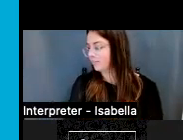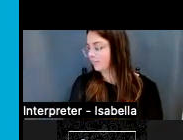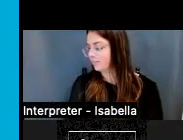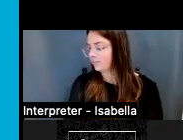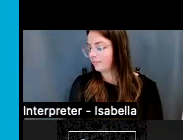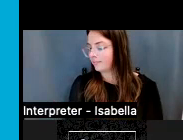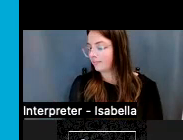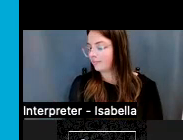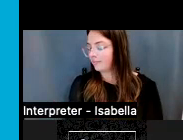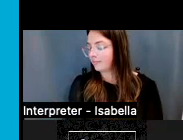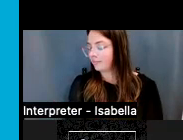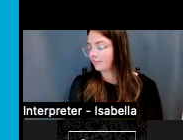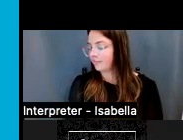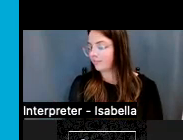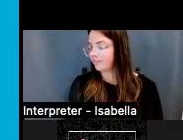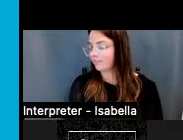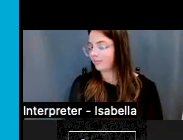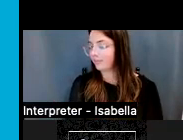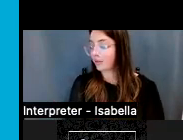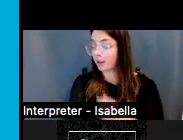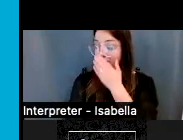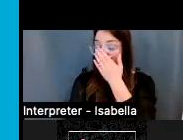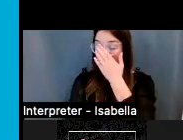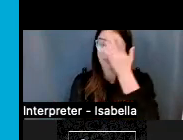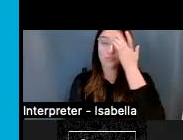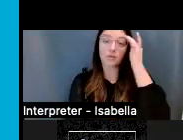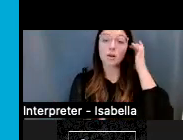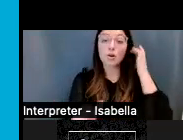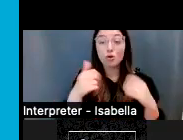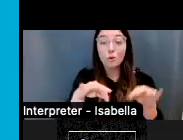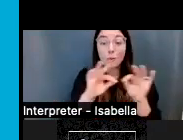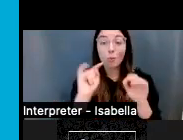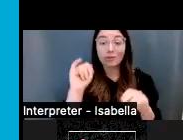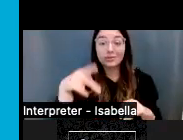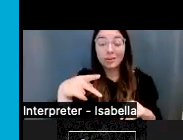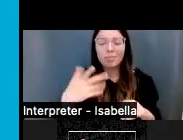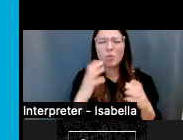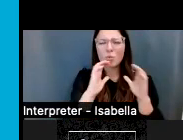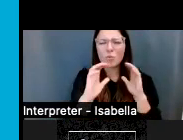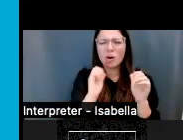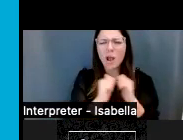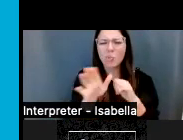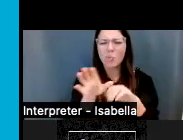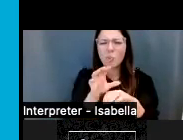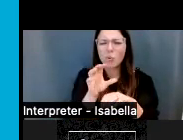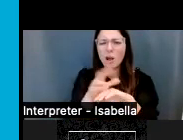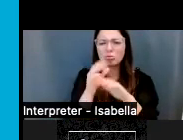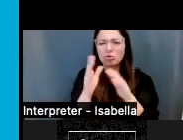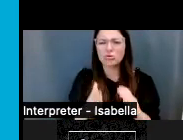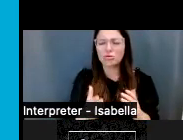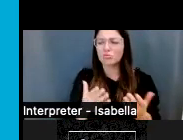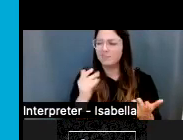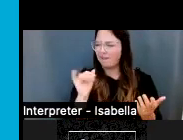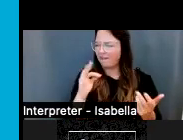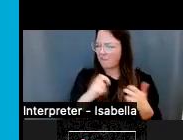And so, you know, another important tip is to communicate with your DRS counselor if you're having any problems or any issues. If you're confused about something, or if